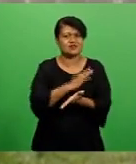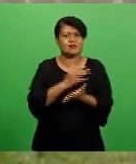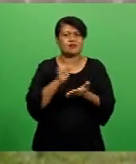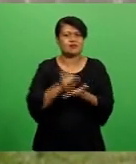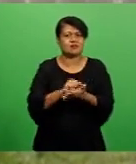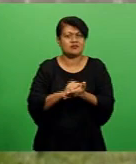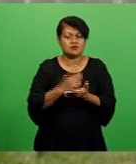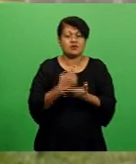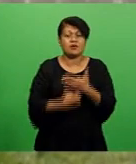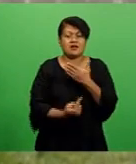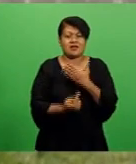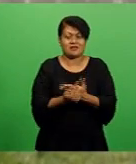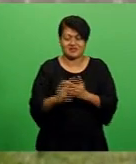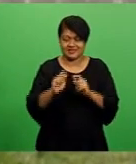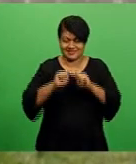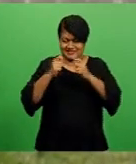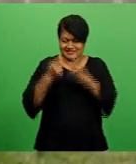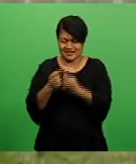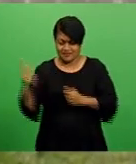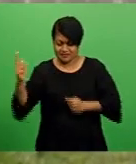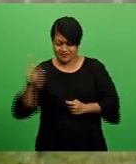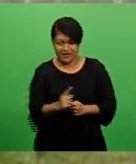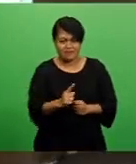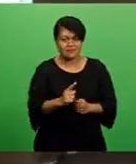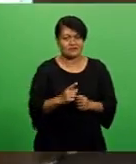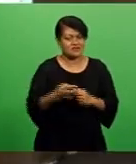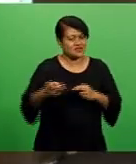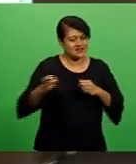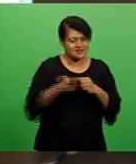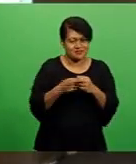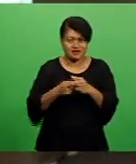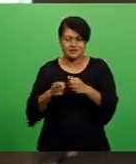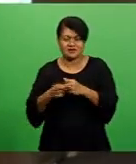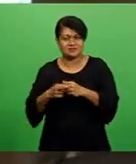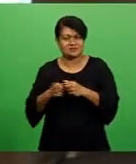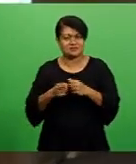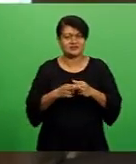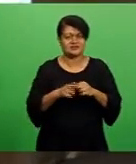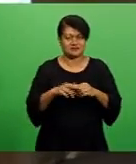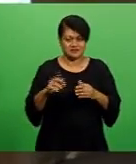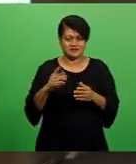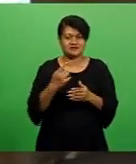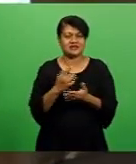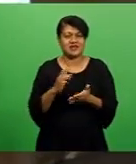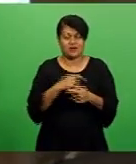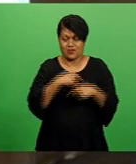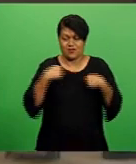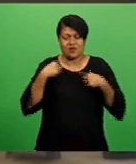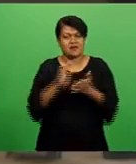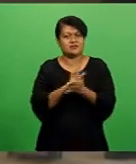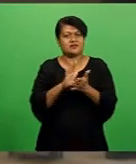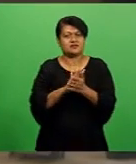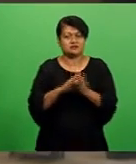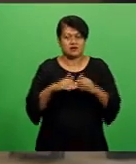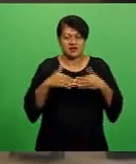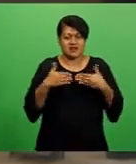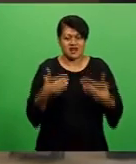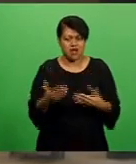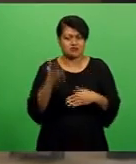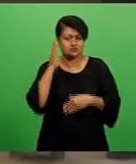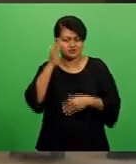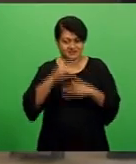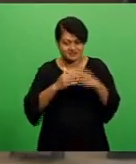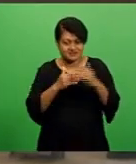the repairs, we can only be grateful. The ADF personnel aim to hand over the school to the management by late